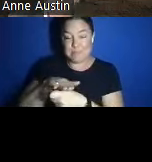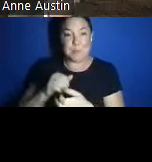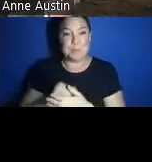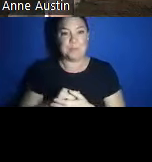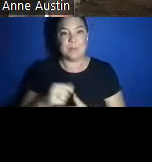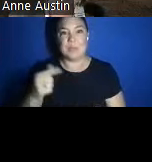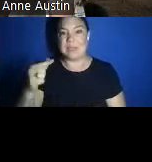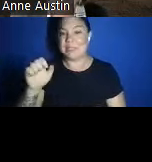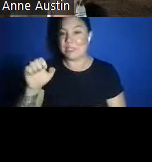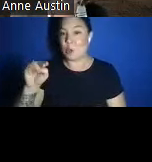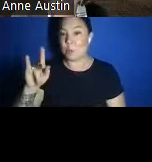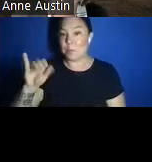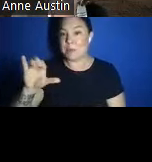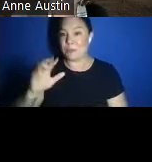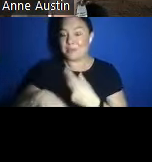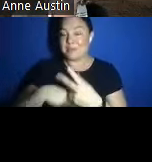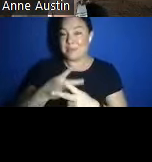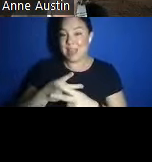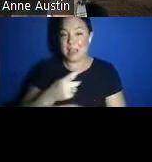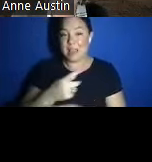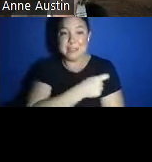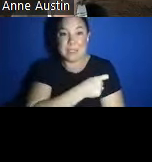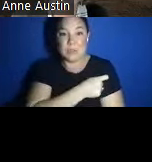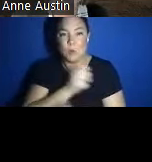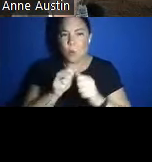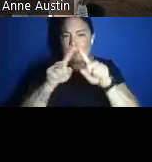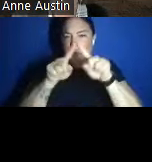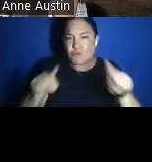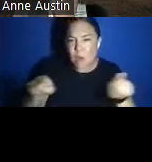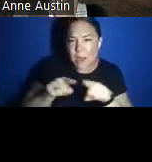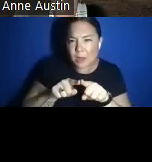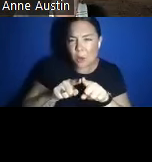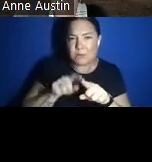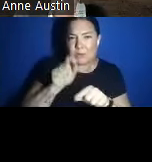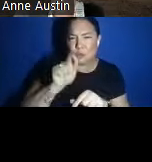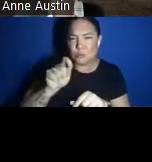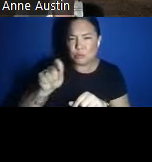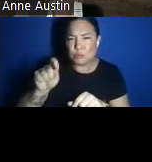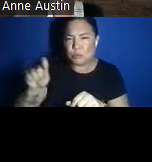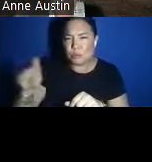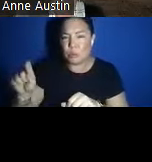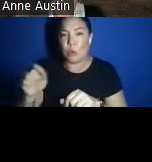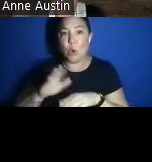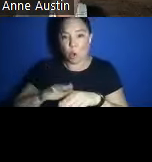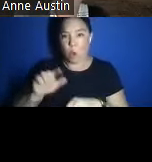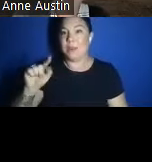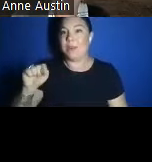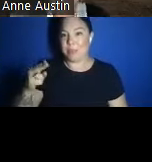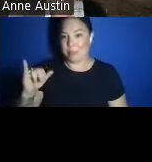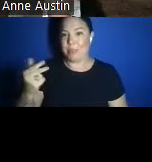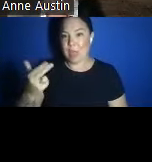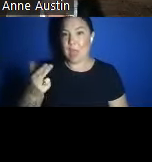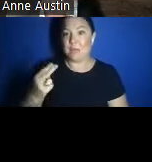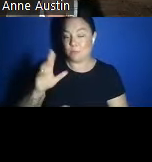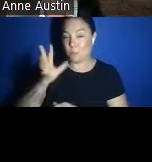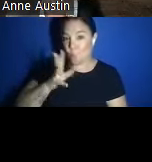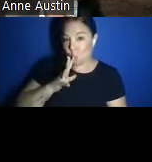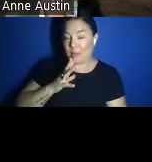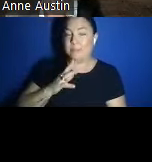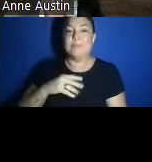style tattoo of a triangle made out of dots on the thigh of this woman performing an acrobatic dance at